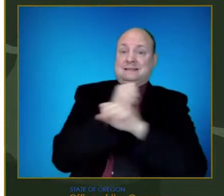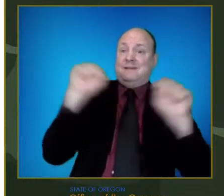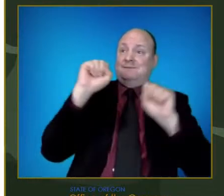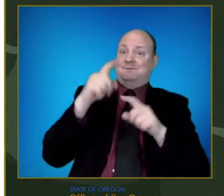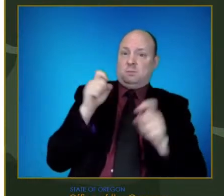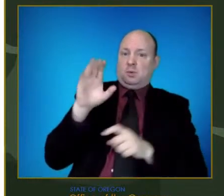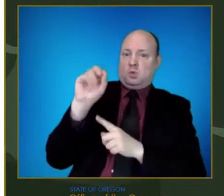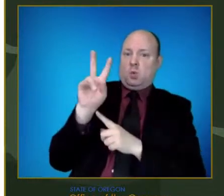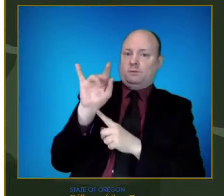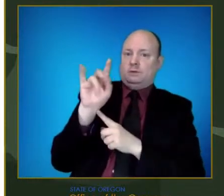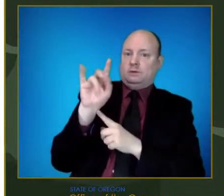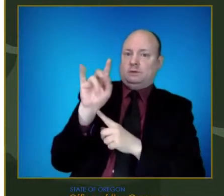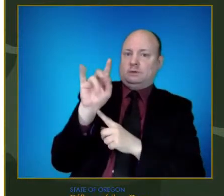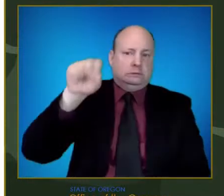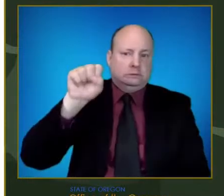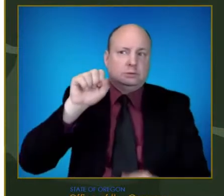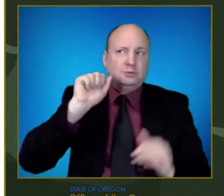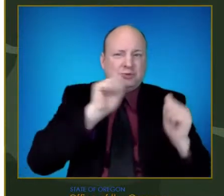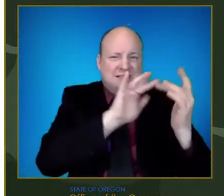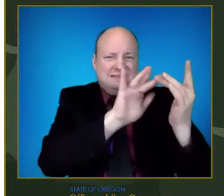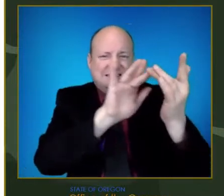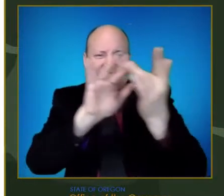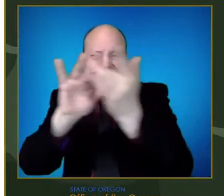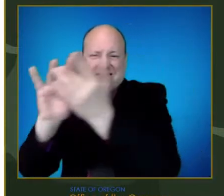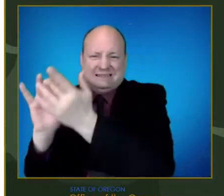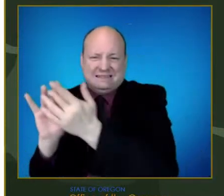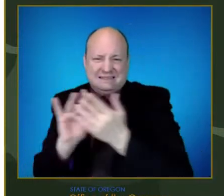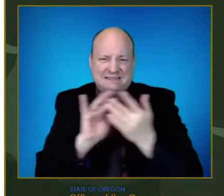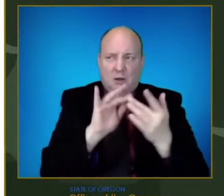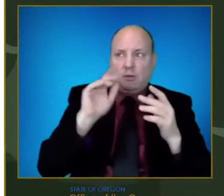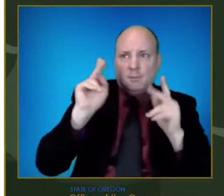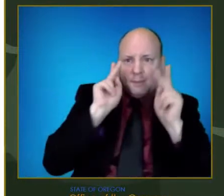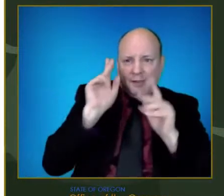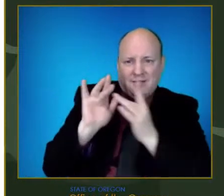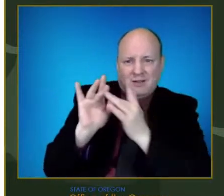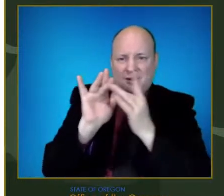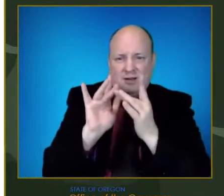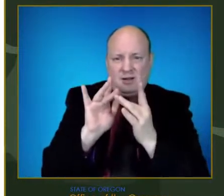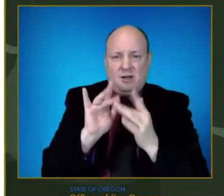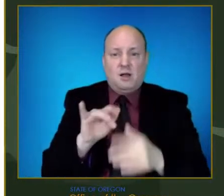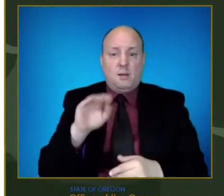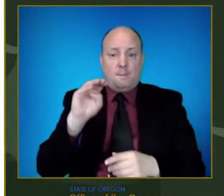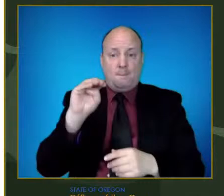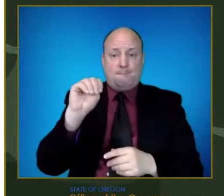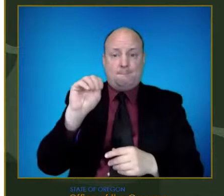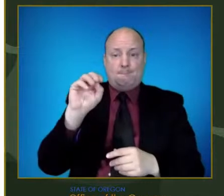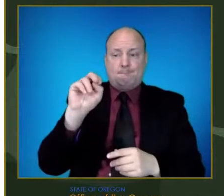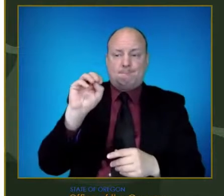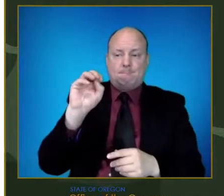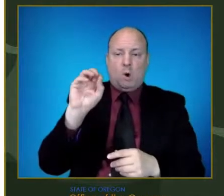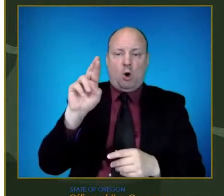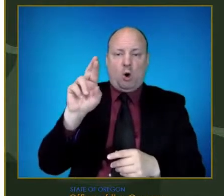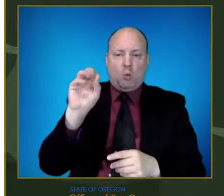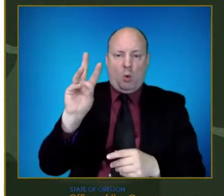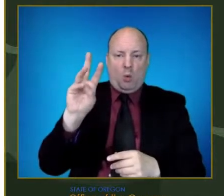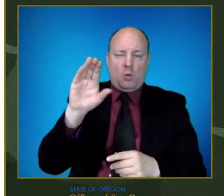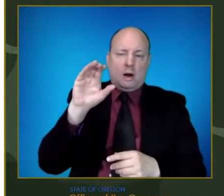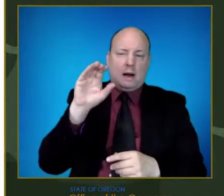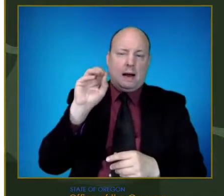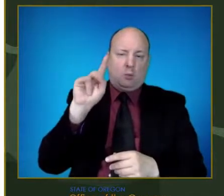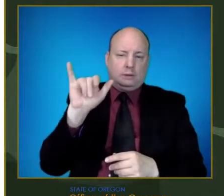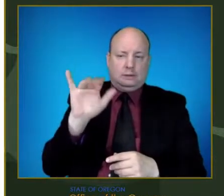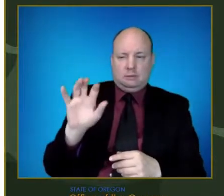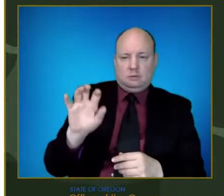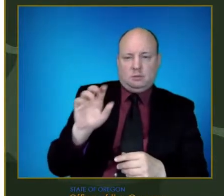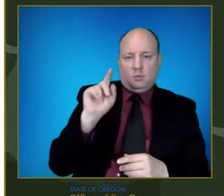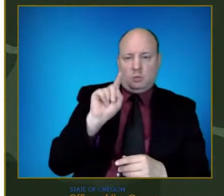face. Governor Brown told you about the Morrow County event to vaccinate migrant and seasonal farm workers. As a follow-up, OHA is partnering with the